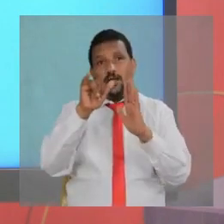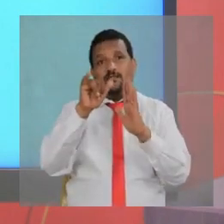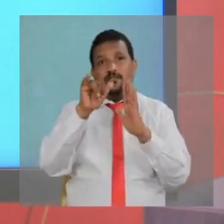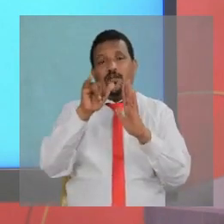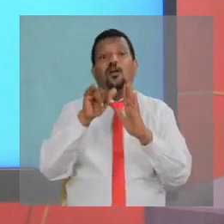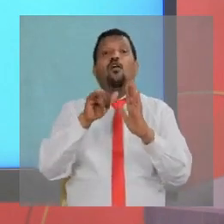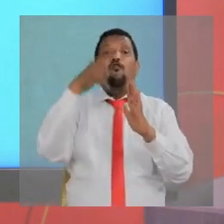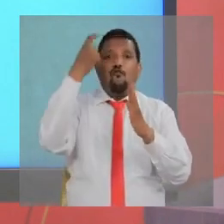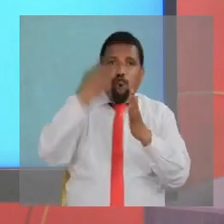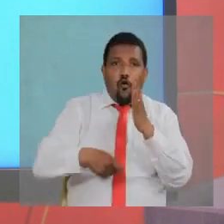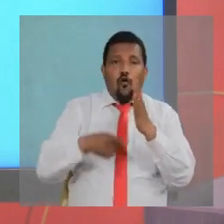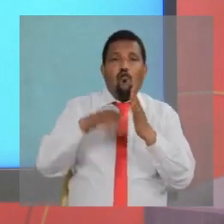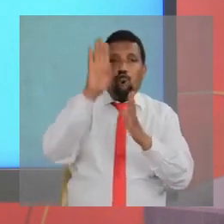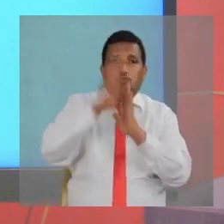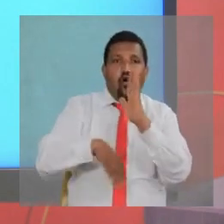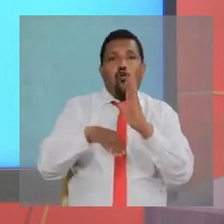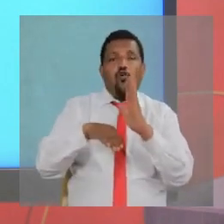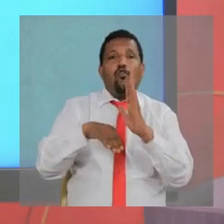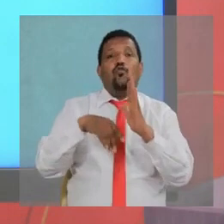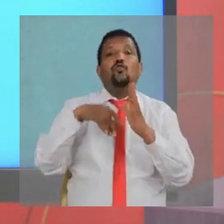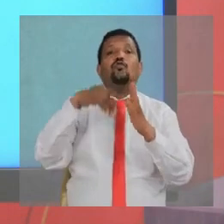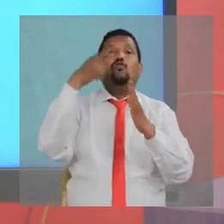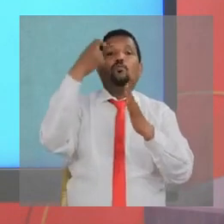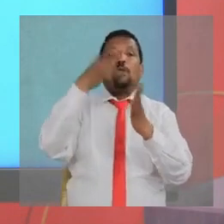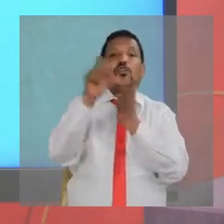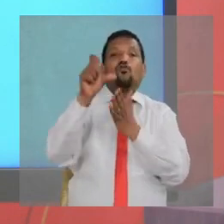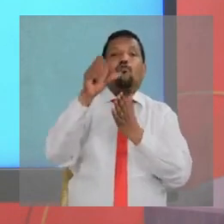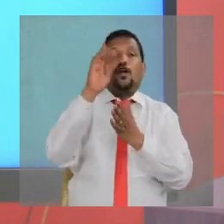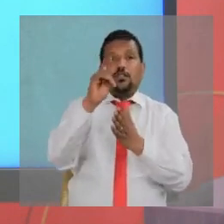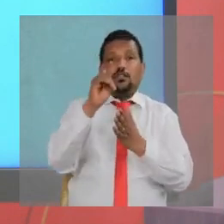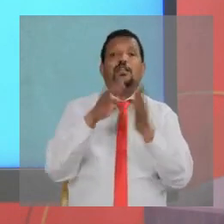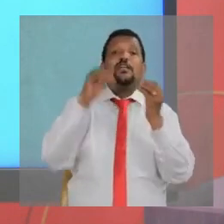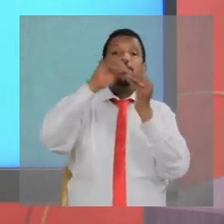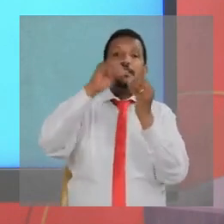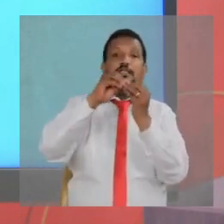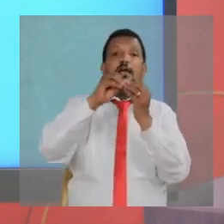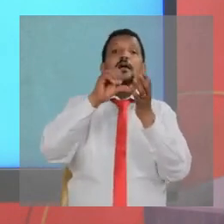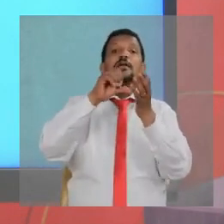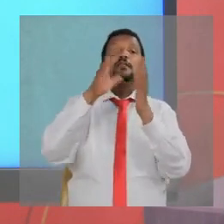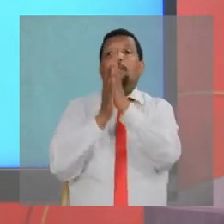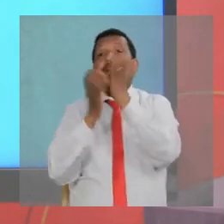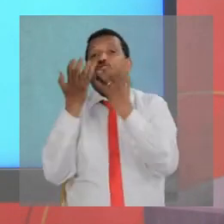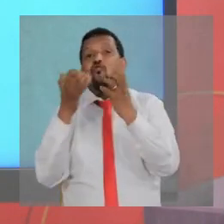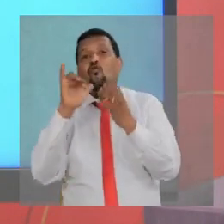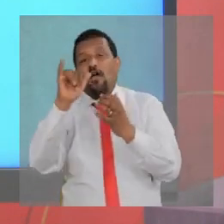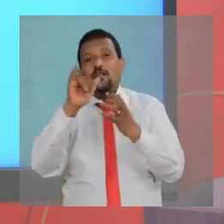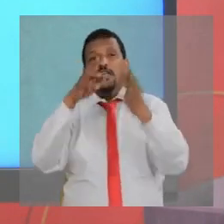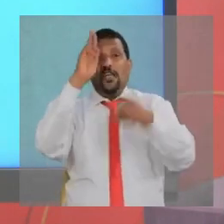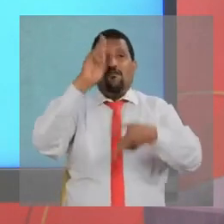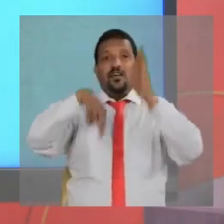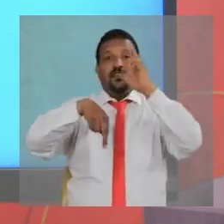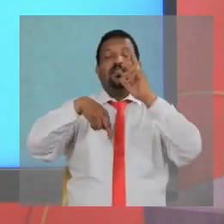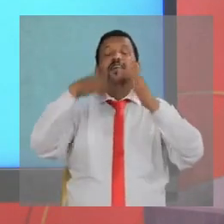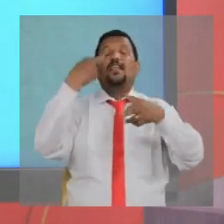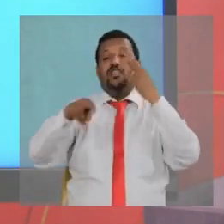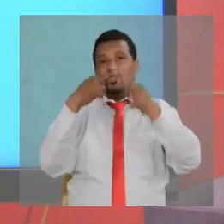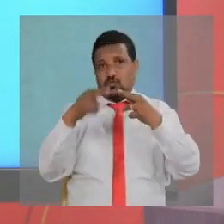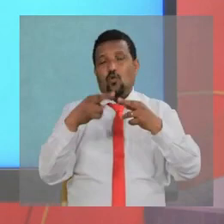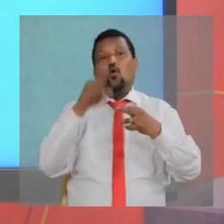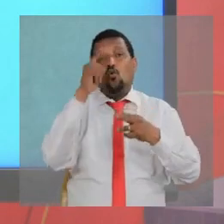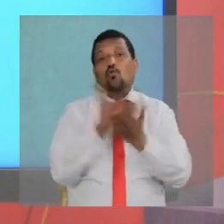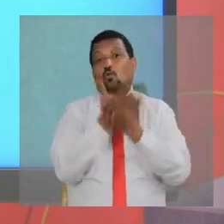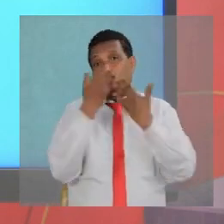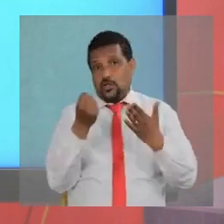a fall in the price of X will always increase the demand for Y. So there is an inverse relationship between the price of one of the commodity and